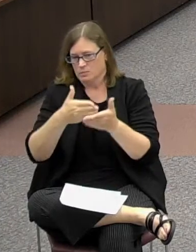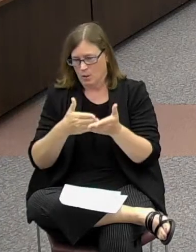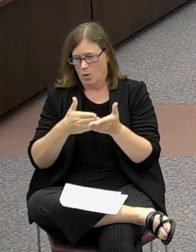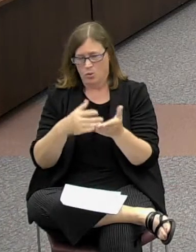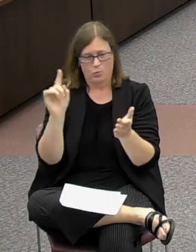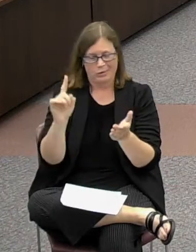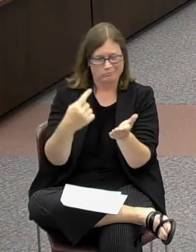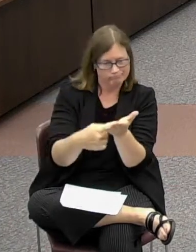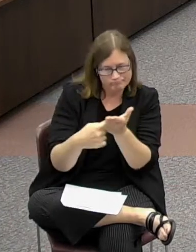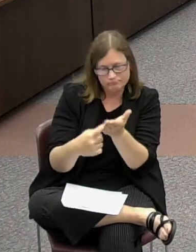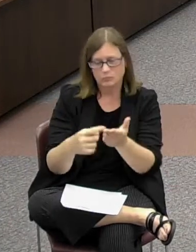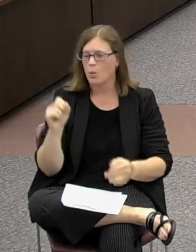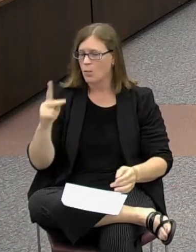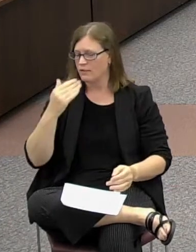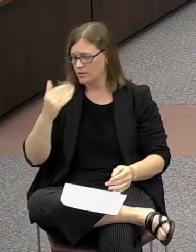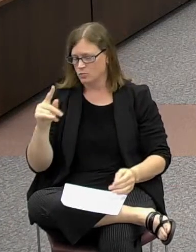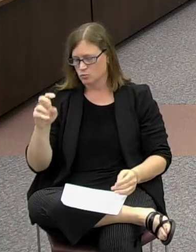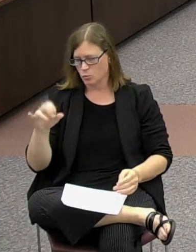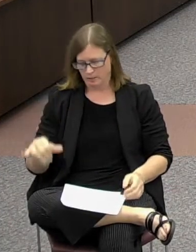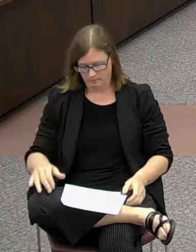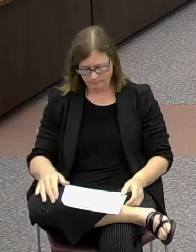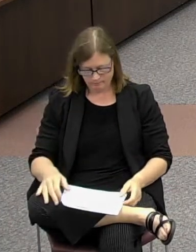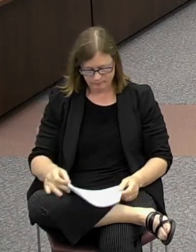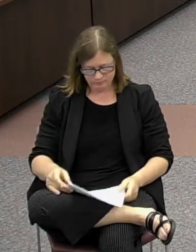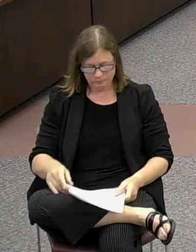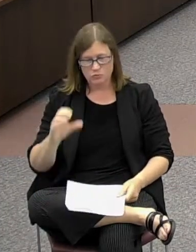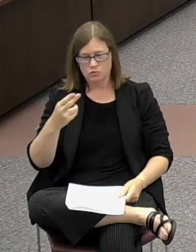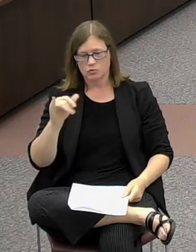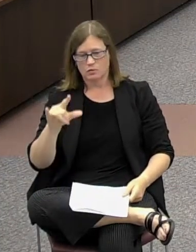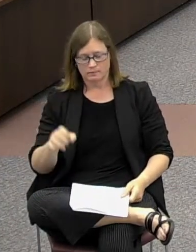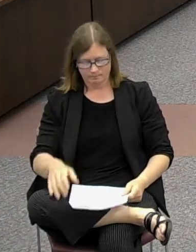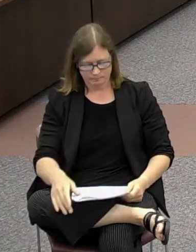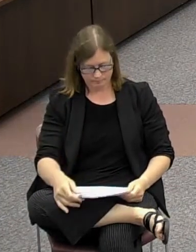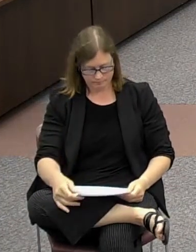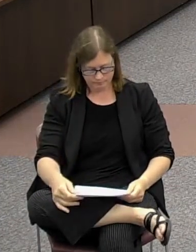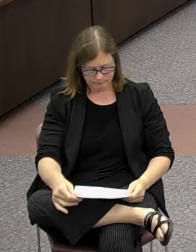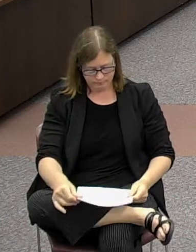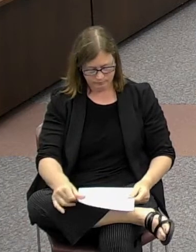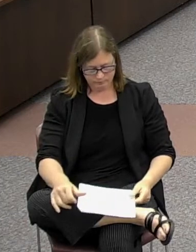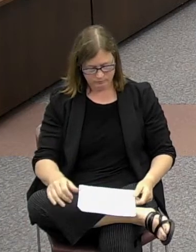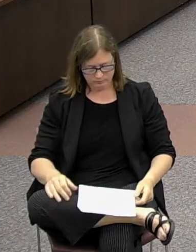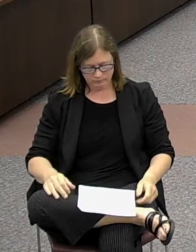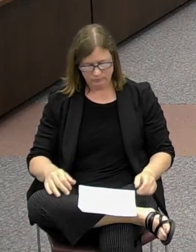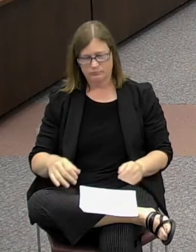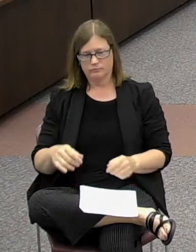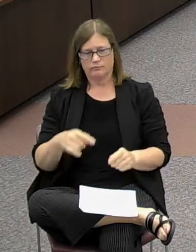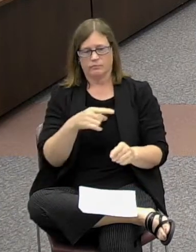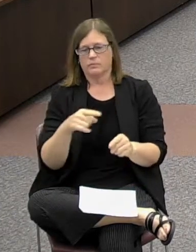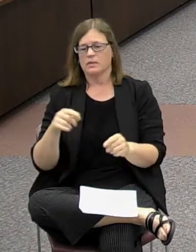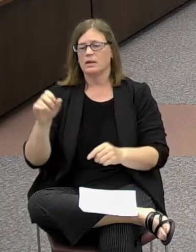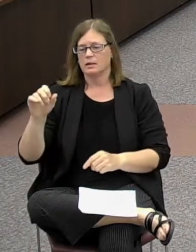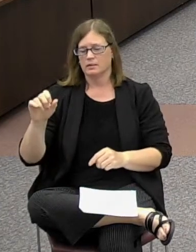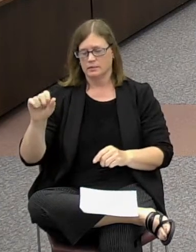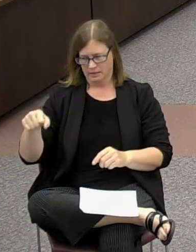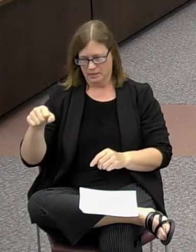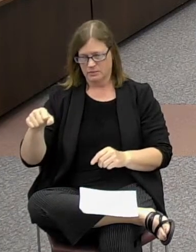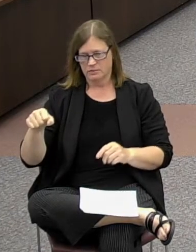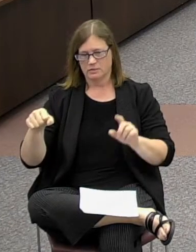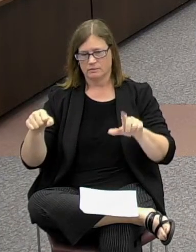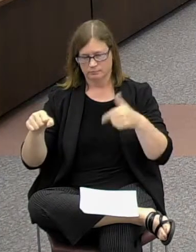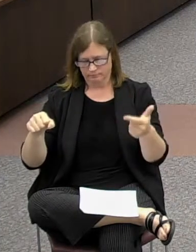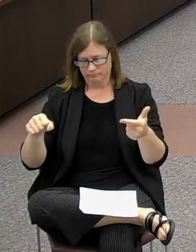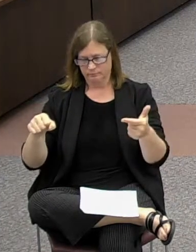over. Thank you, Tony. All right, Charlie, you call the roll. Ms. Said? Yes. Ms.